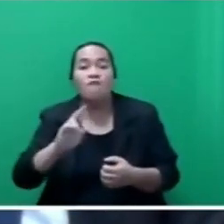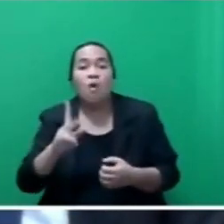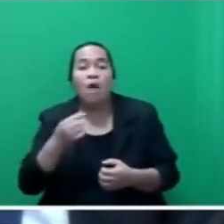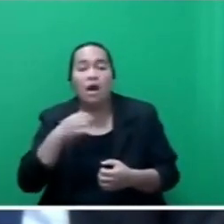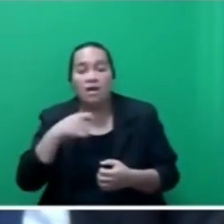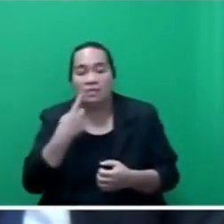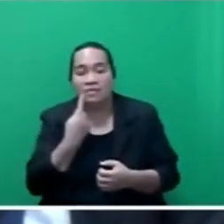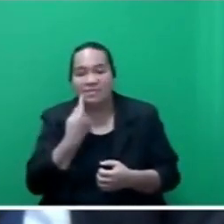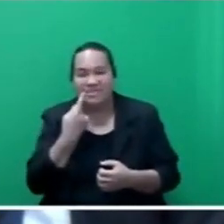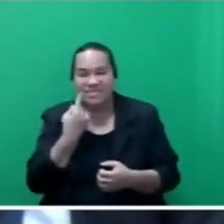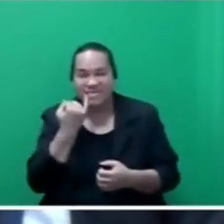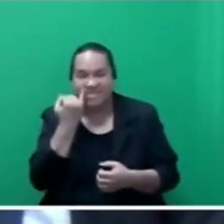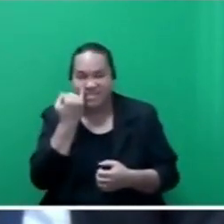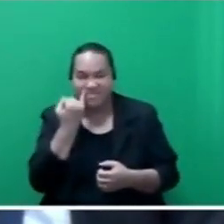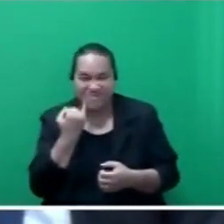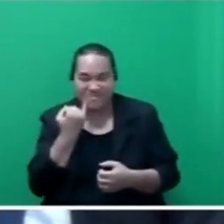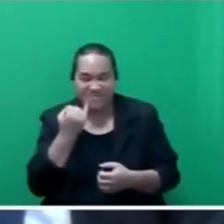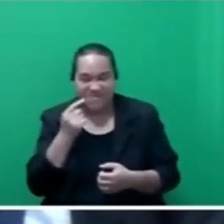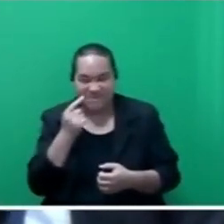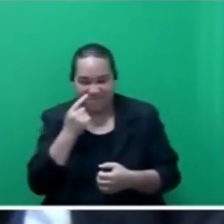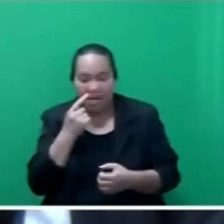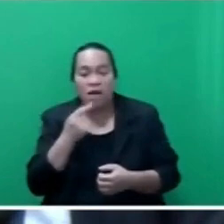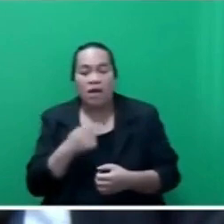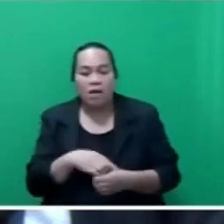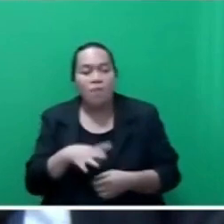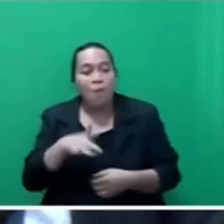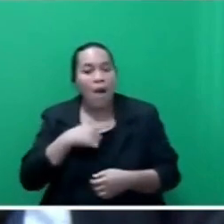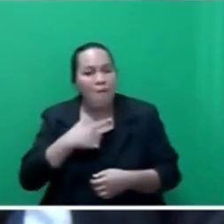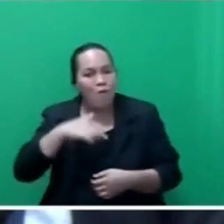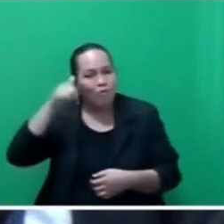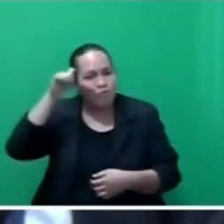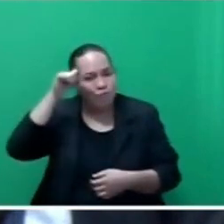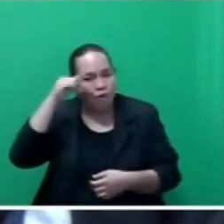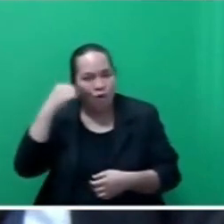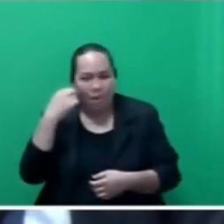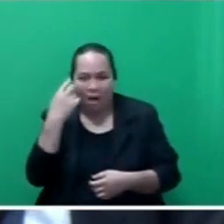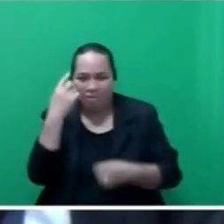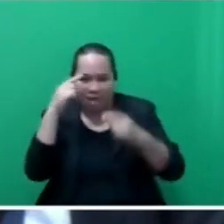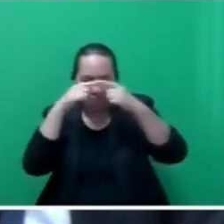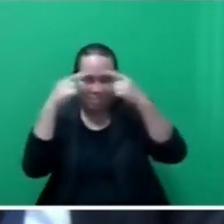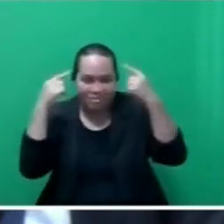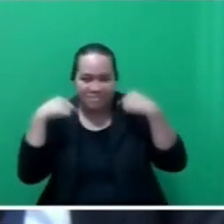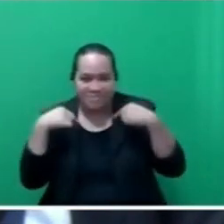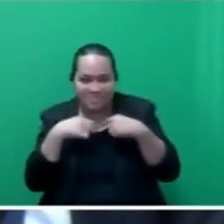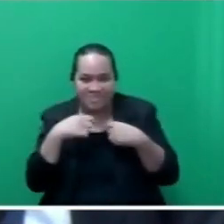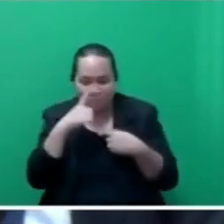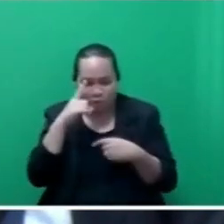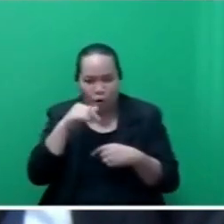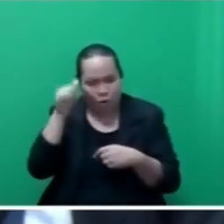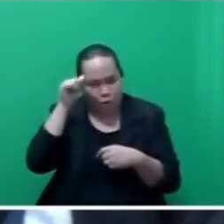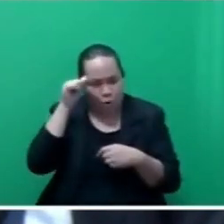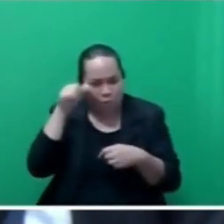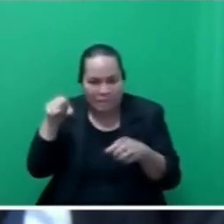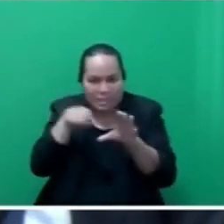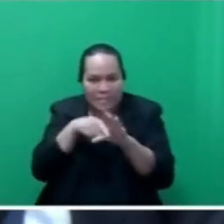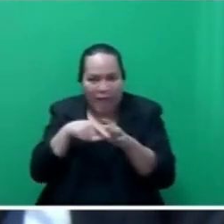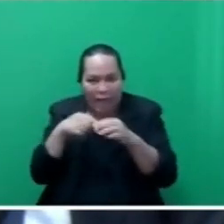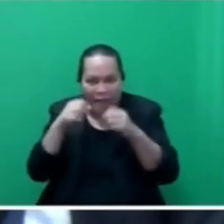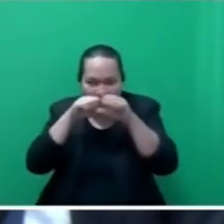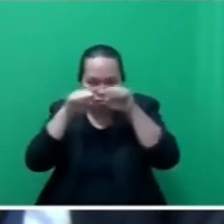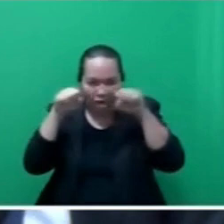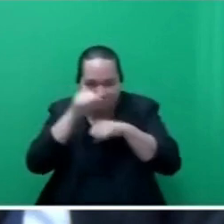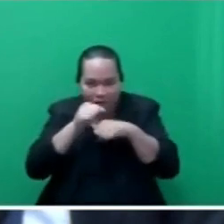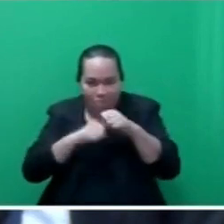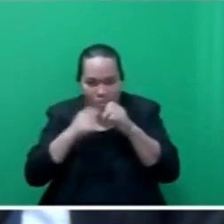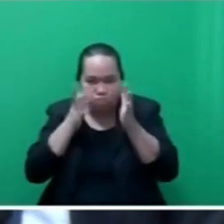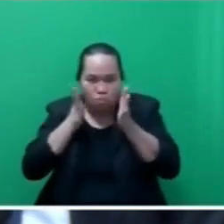know, oral health professionals know the anatomy of the oral cavity very well, and they can be trusted. So I thank them on behalf of the